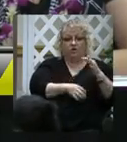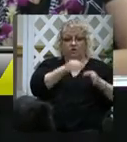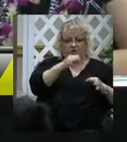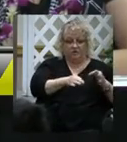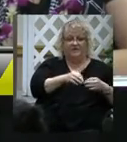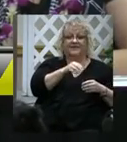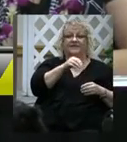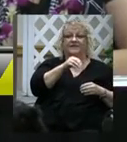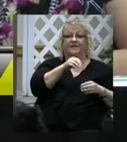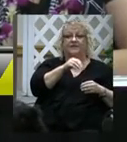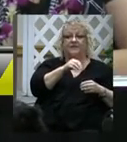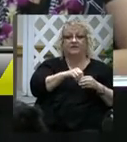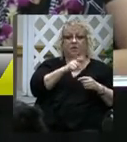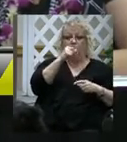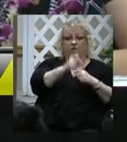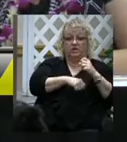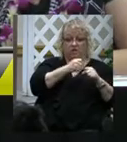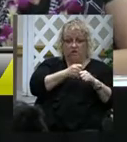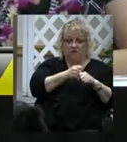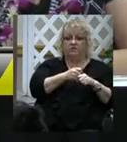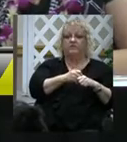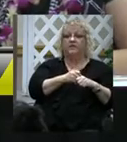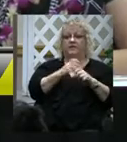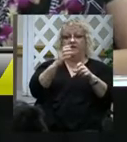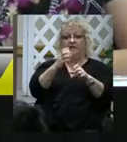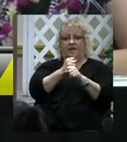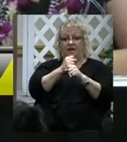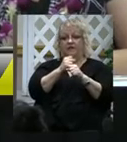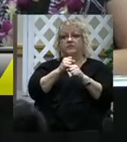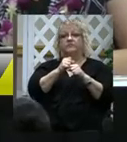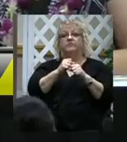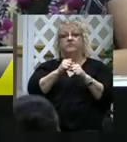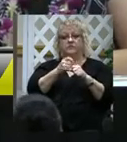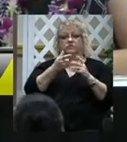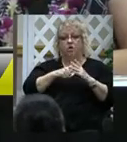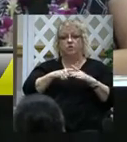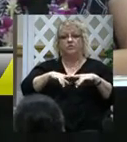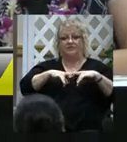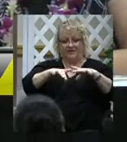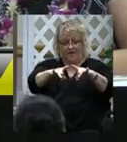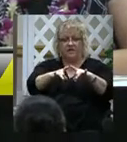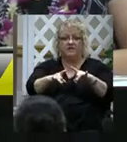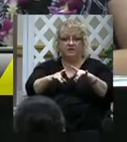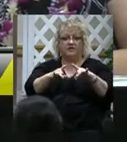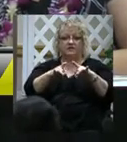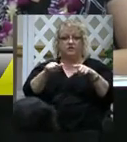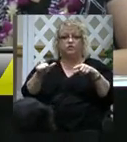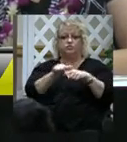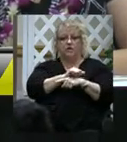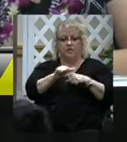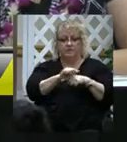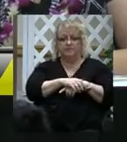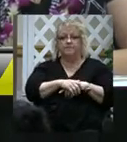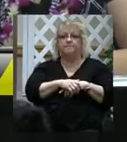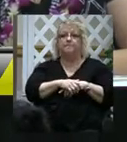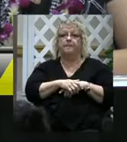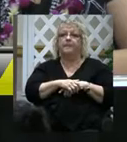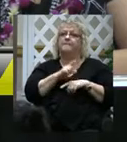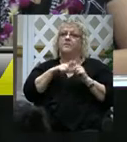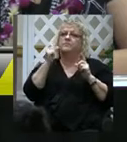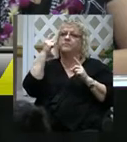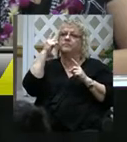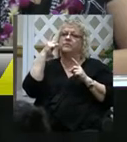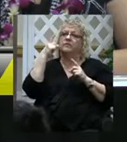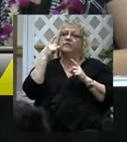of the judiciary for a year and they go through that probationary period, then they can start taking the training. But I think